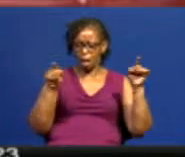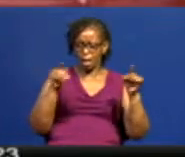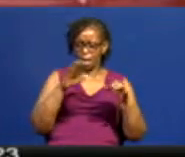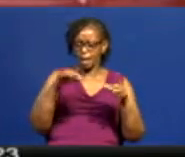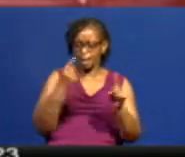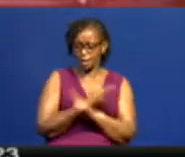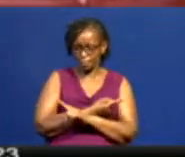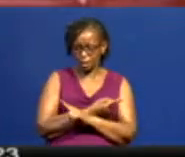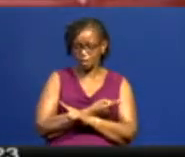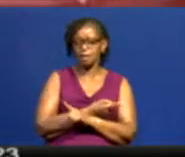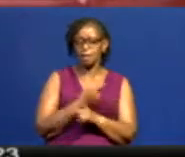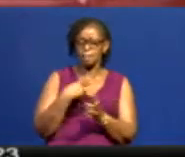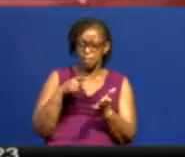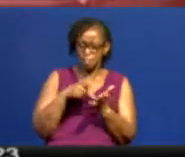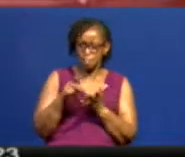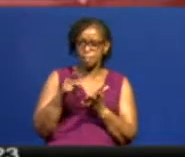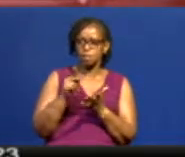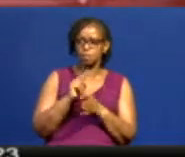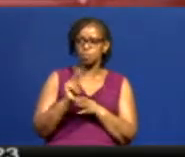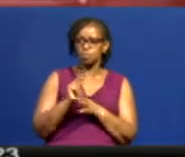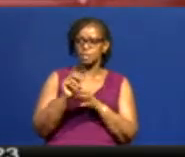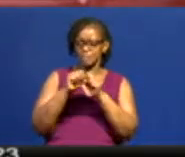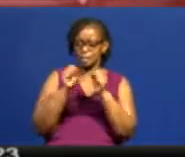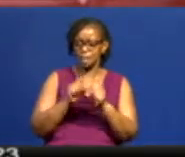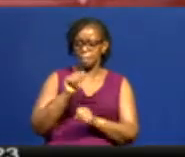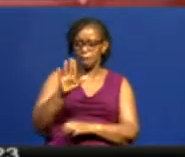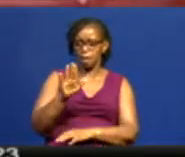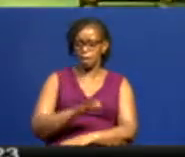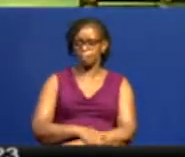payment system that basically...